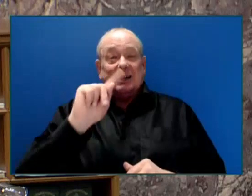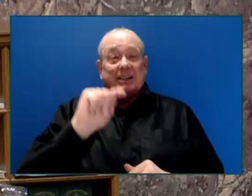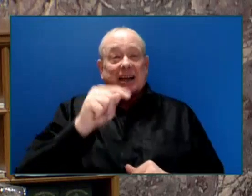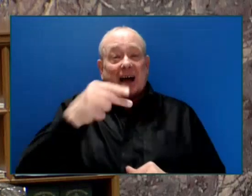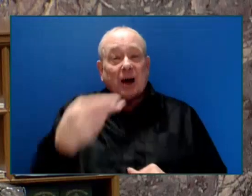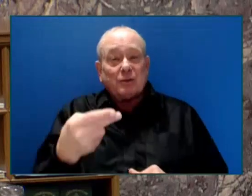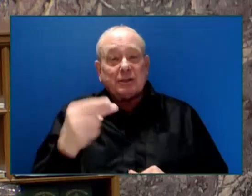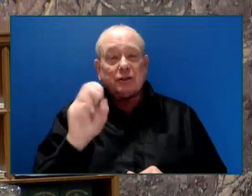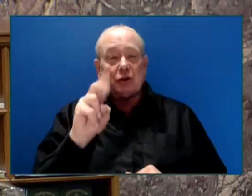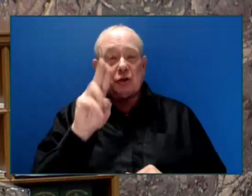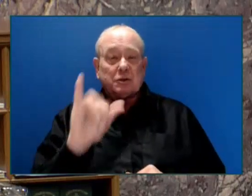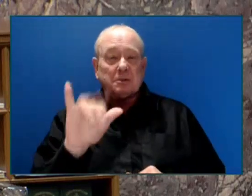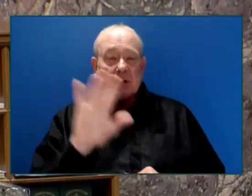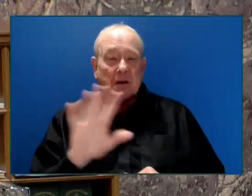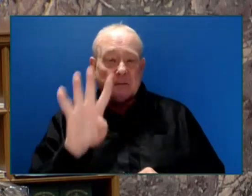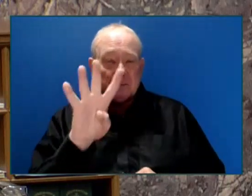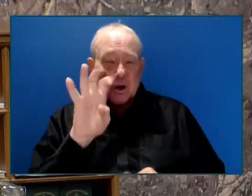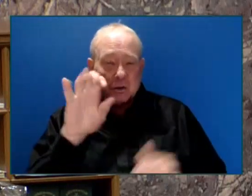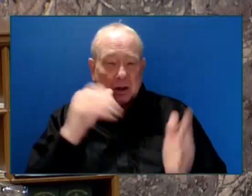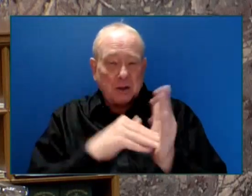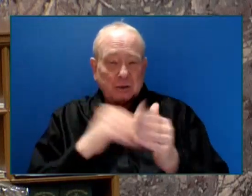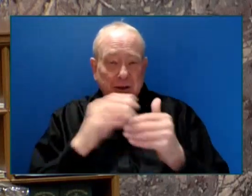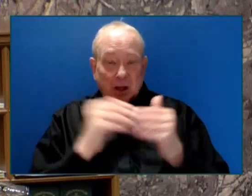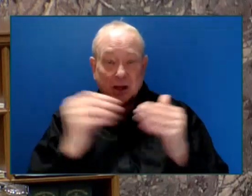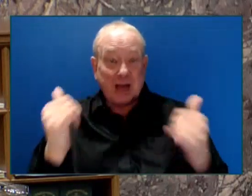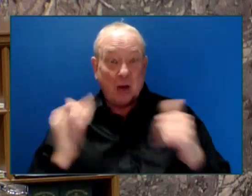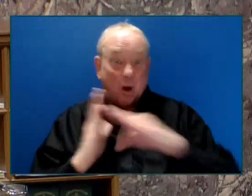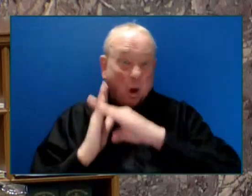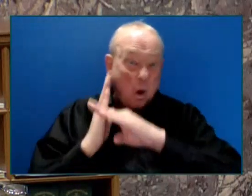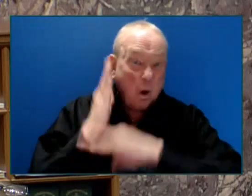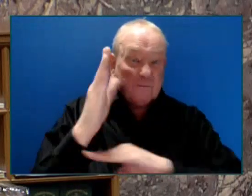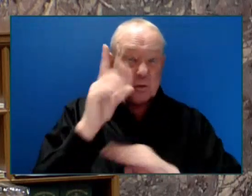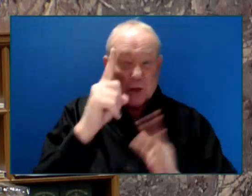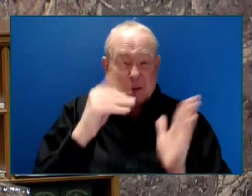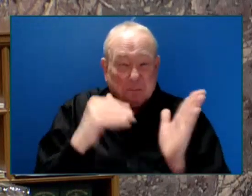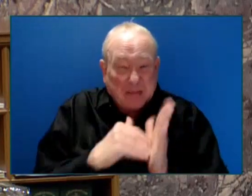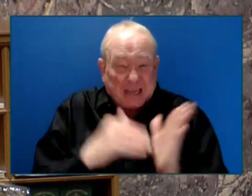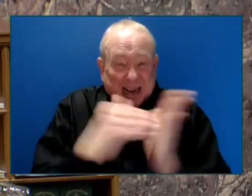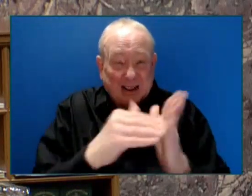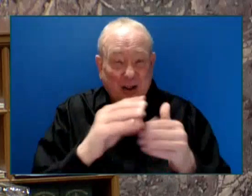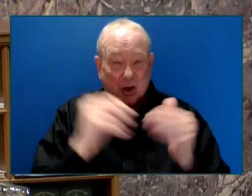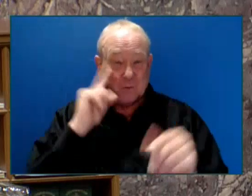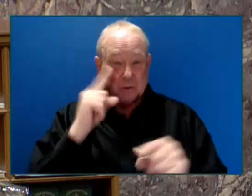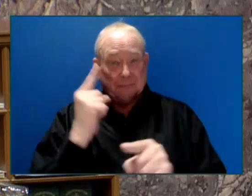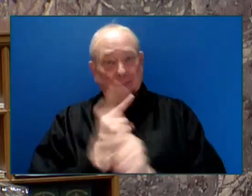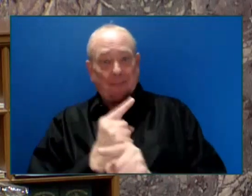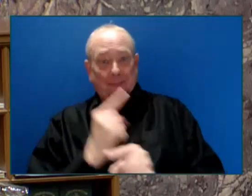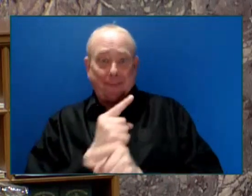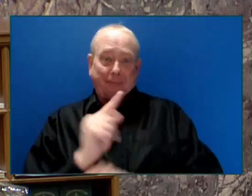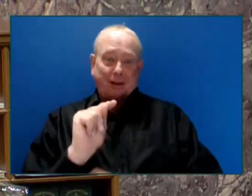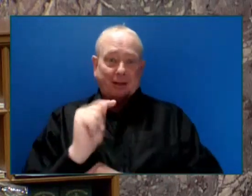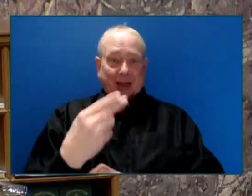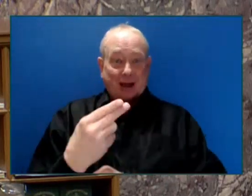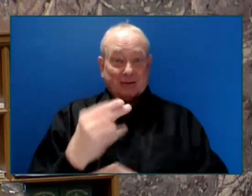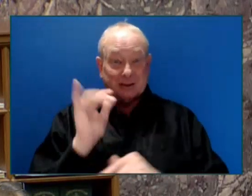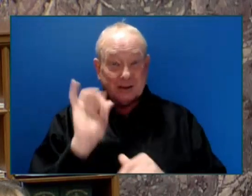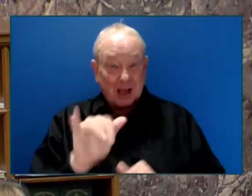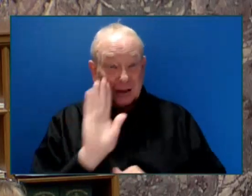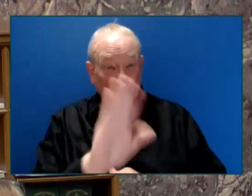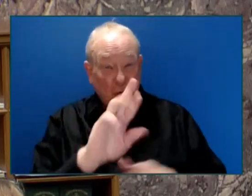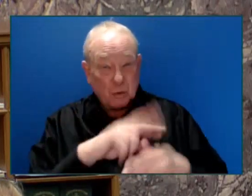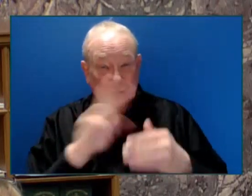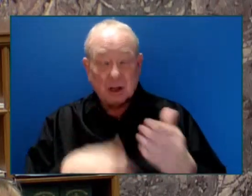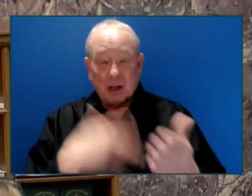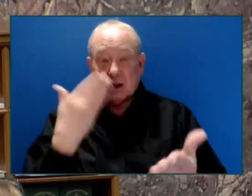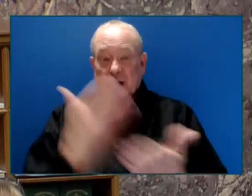now over $1 million for a typical townhouse. That's the kind of results they've generated. I've always said, Mr. Premier, we've always said on